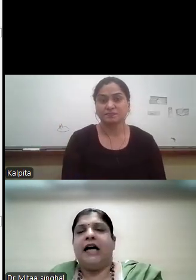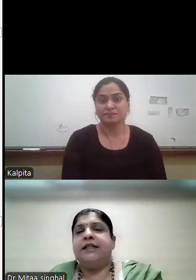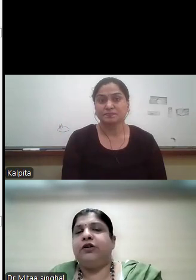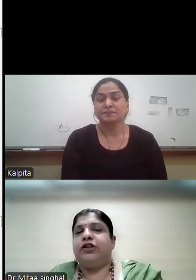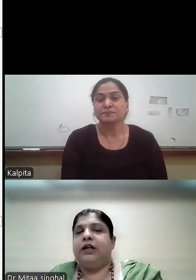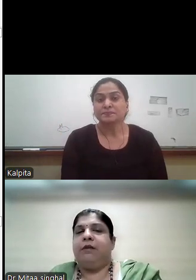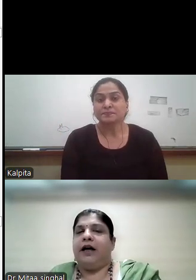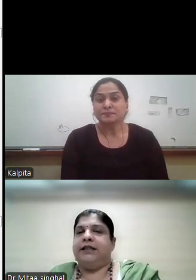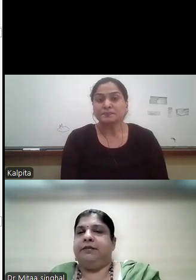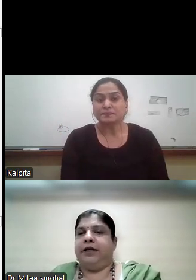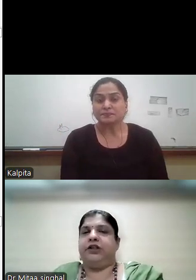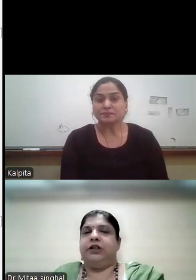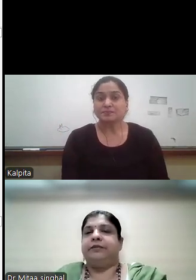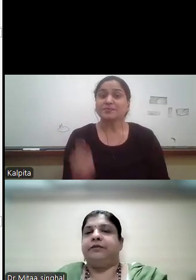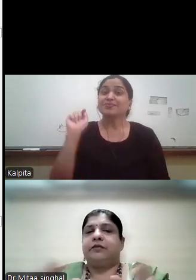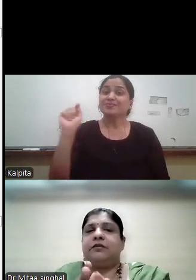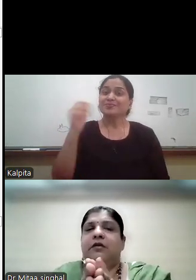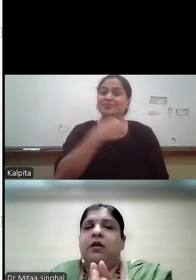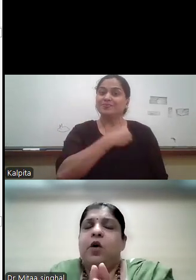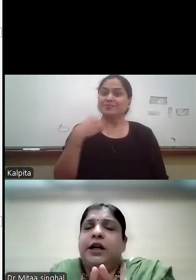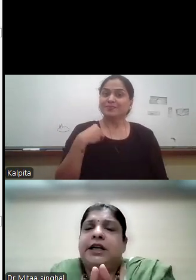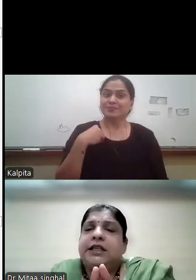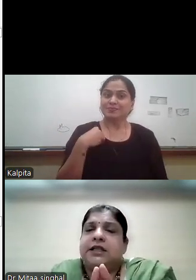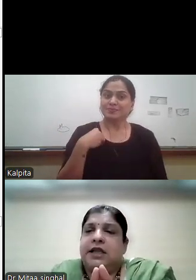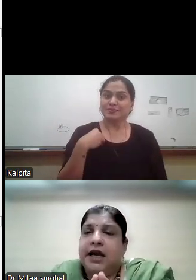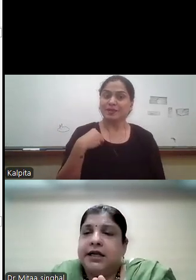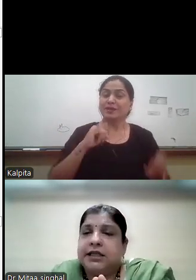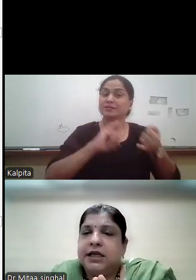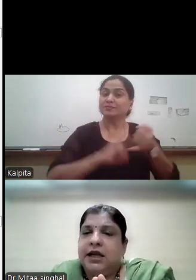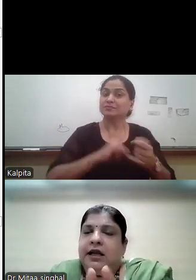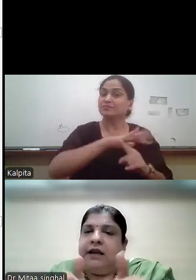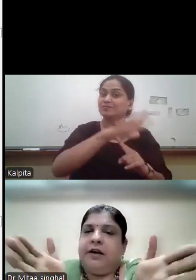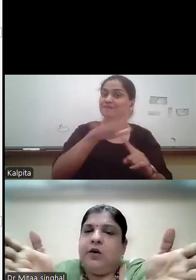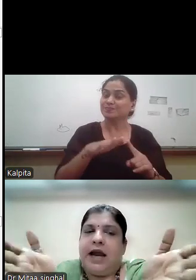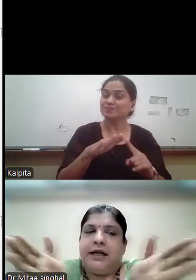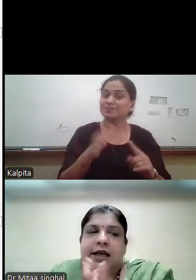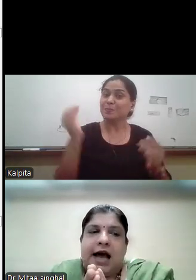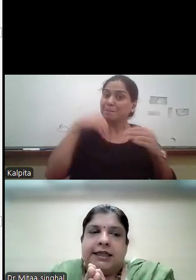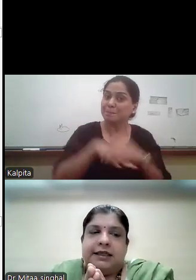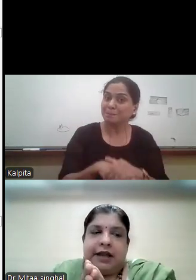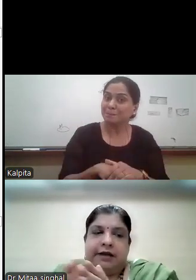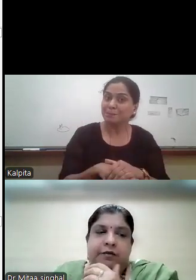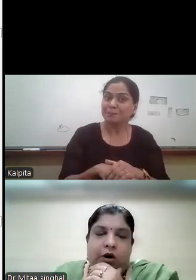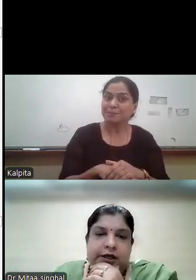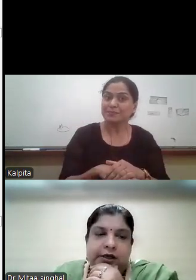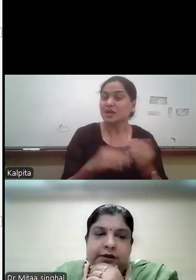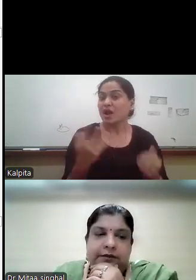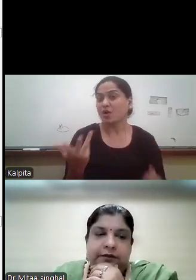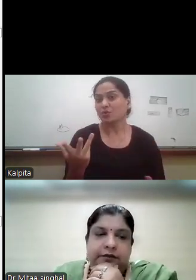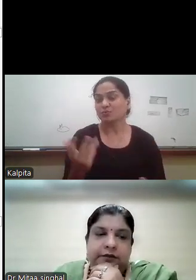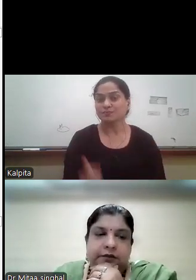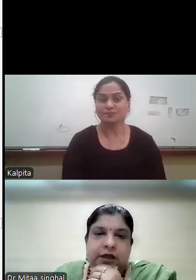can enhance social participation. What is there is, if we look at the ICF